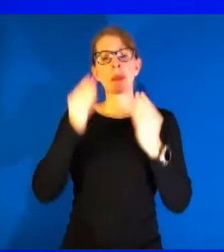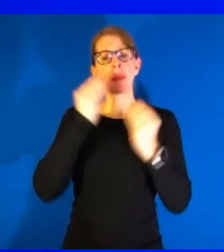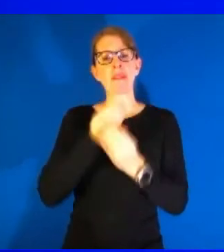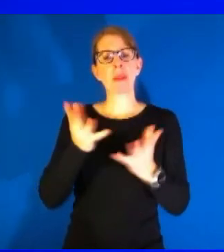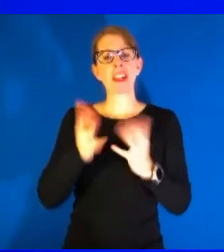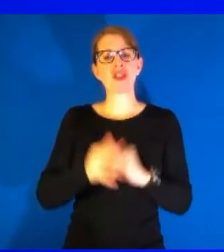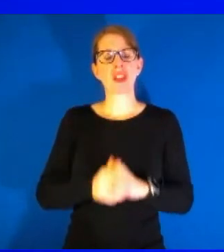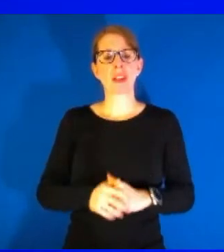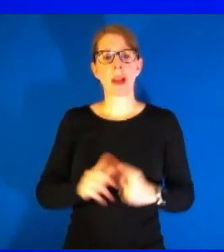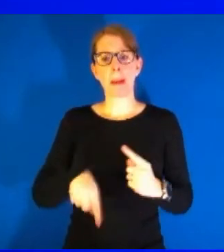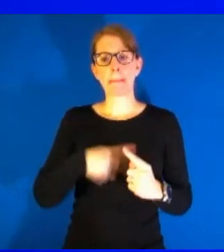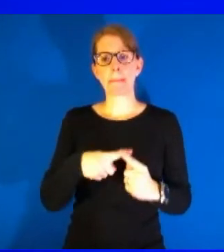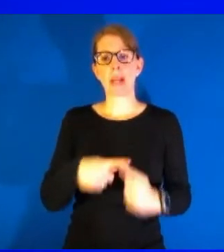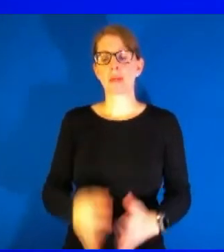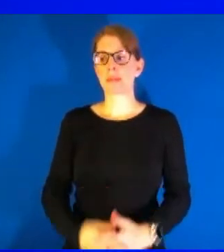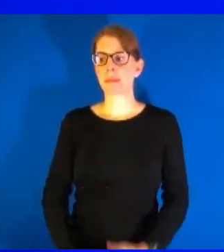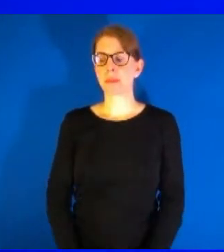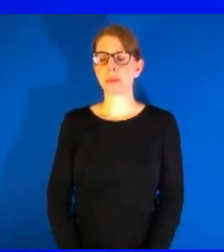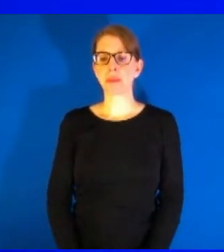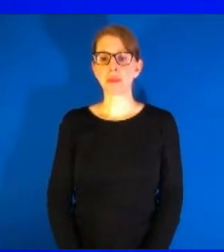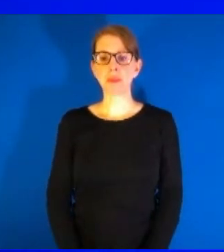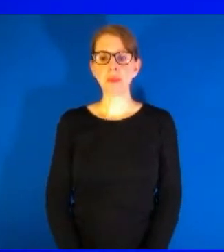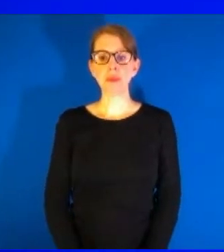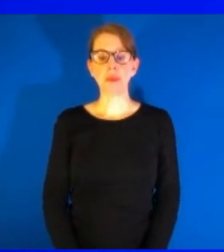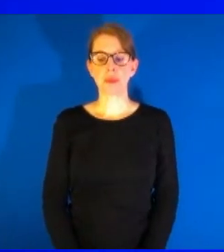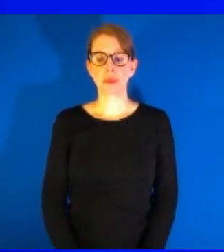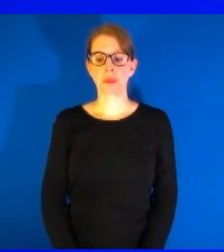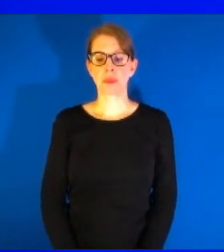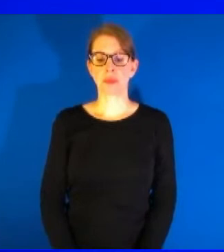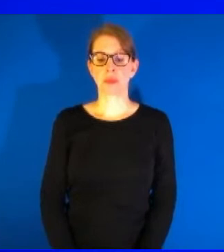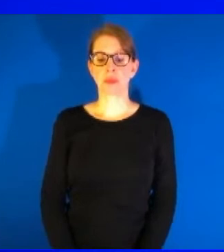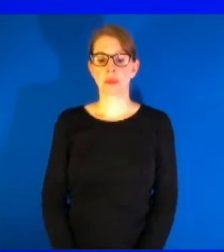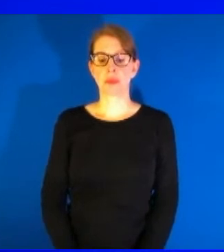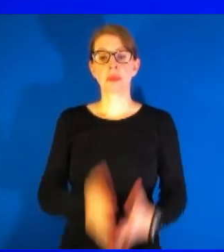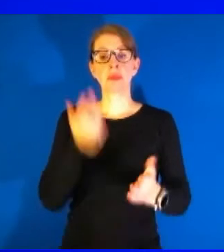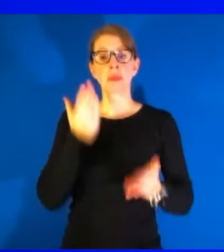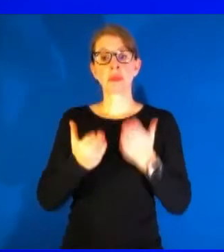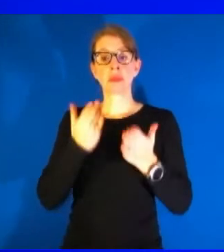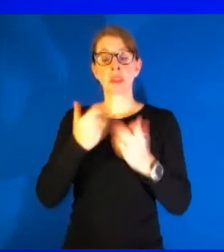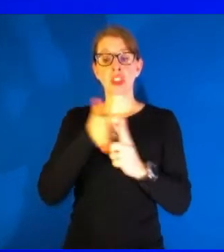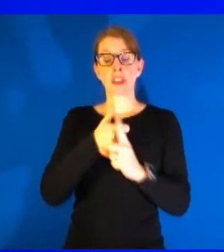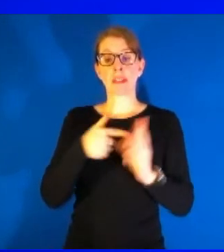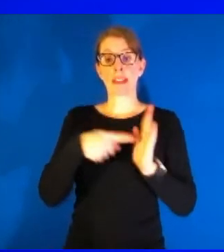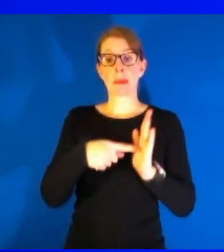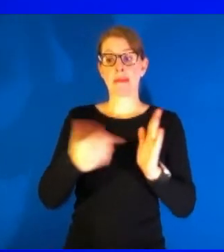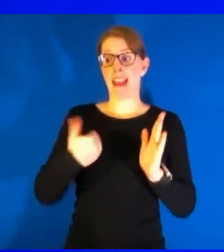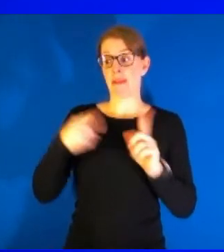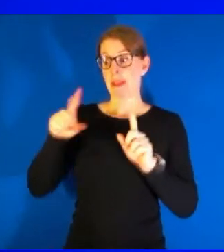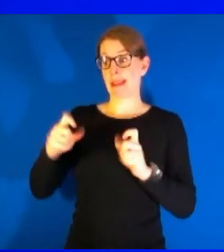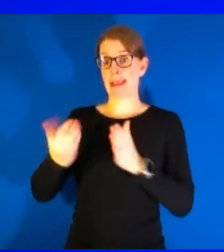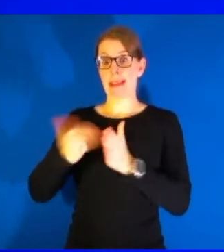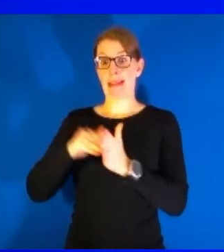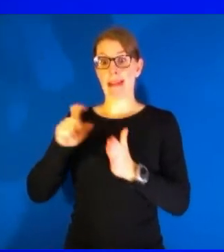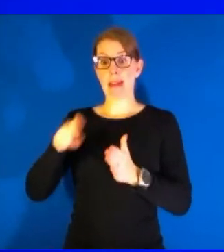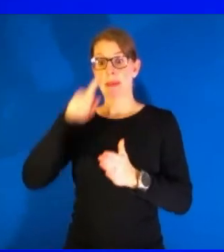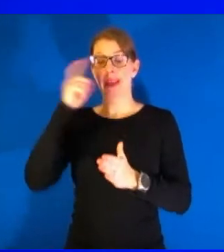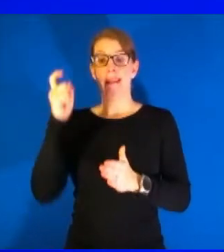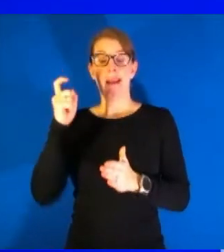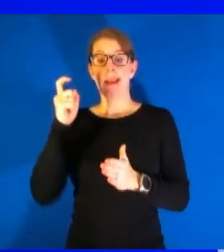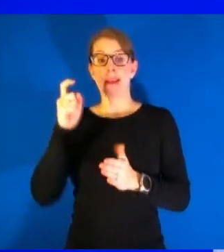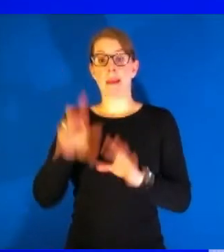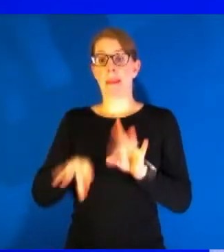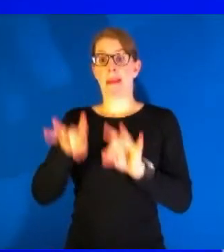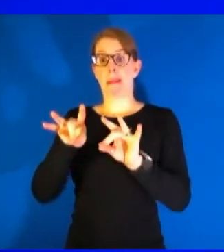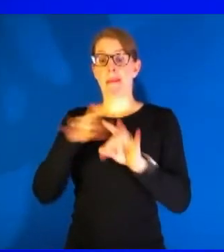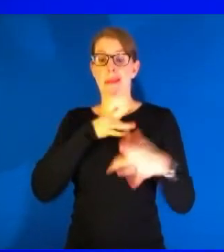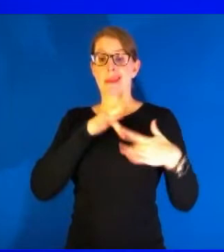about that maybe when you're symptomatic, you need to test again because it won't pick it up at all.